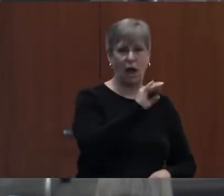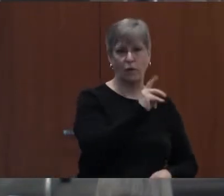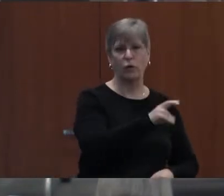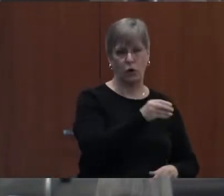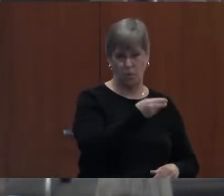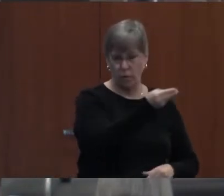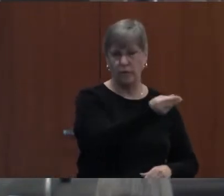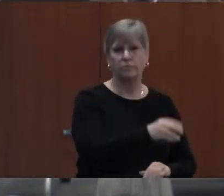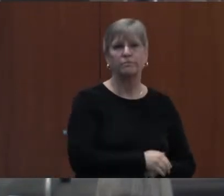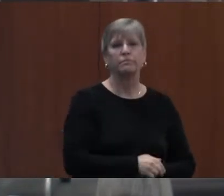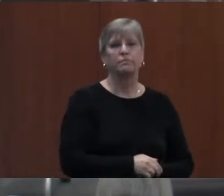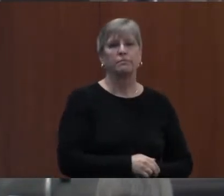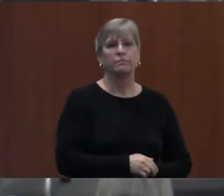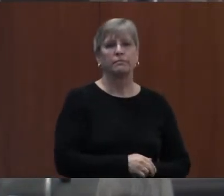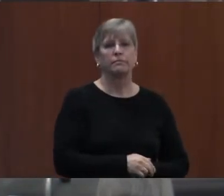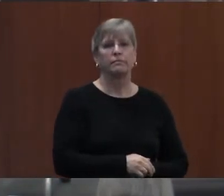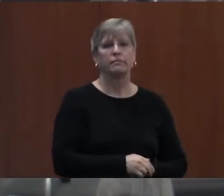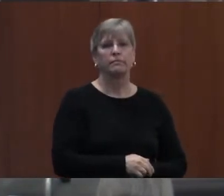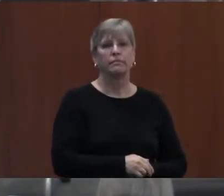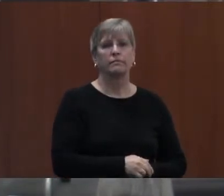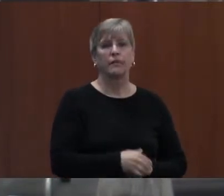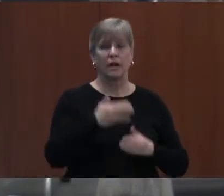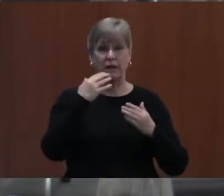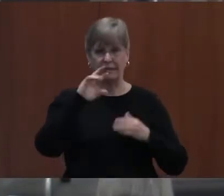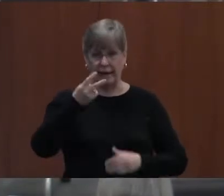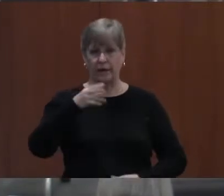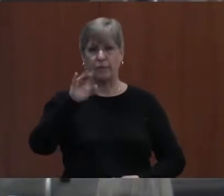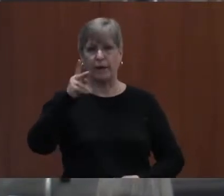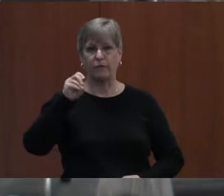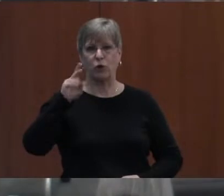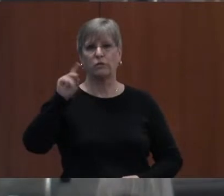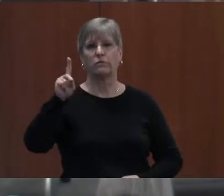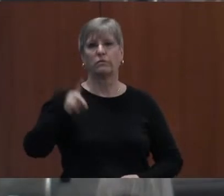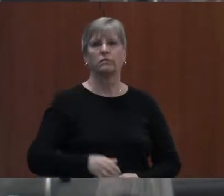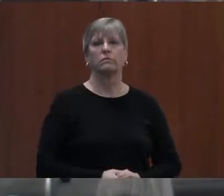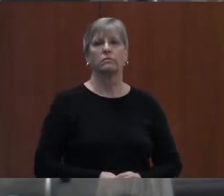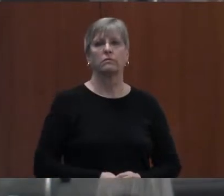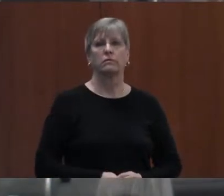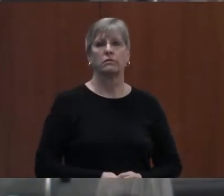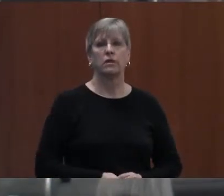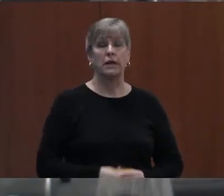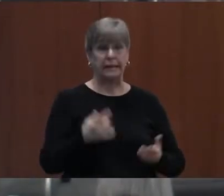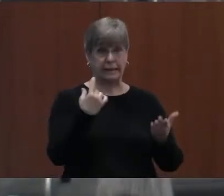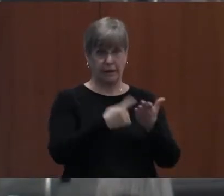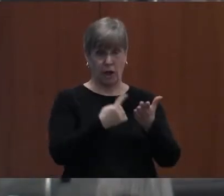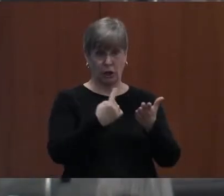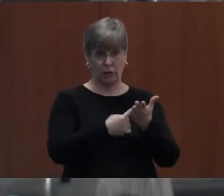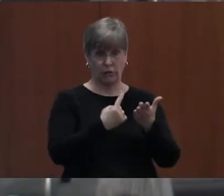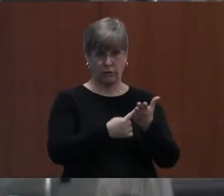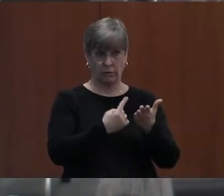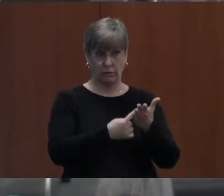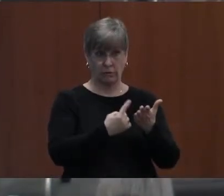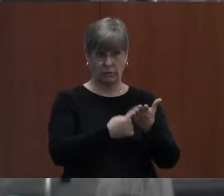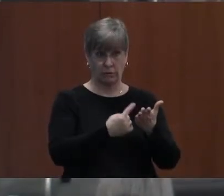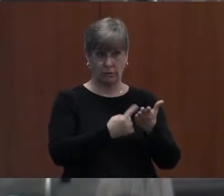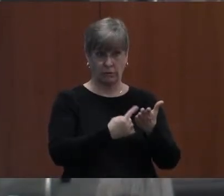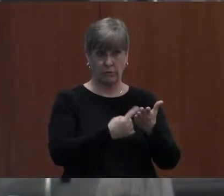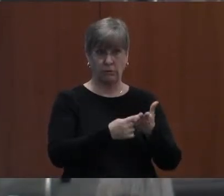Stauffer. Thank you, Mr. Bickford. Any discussion?